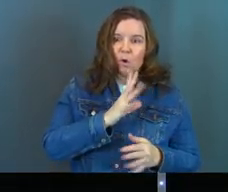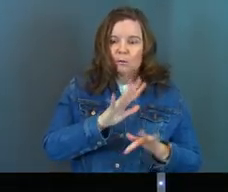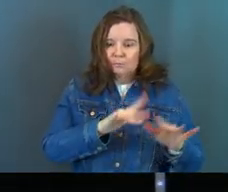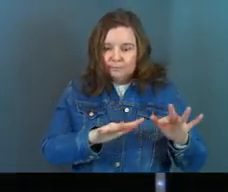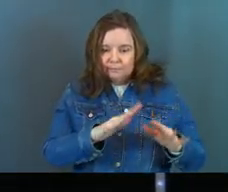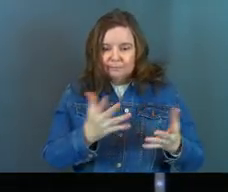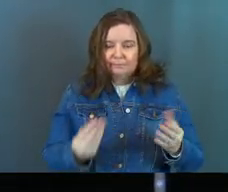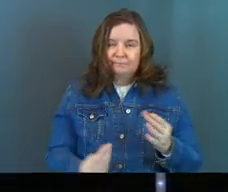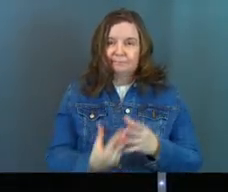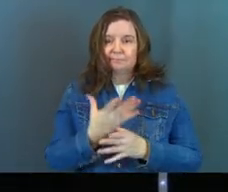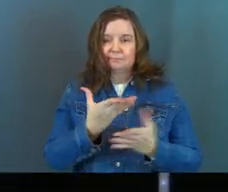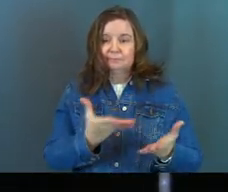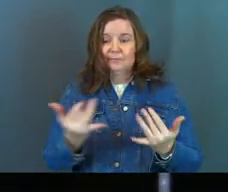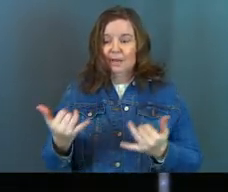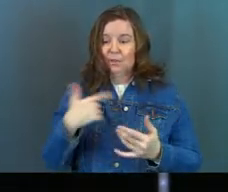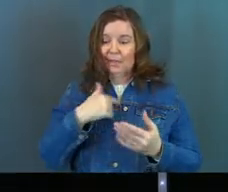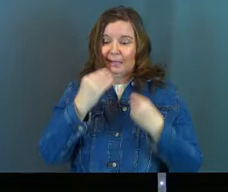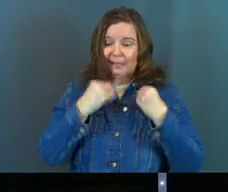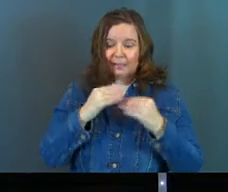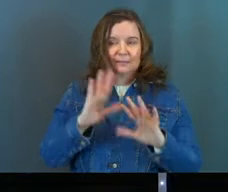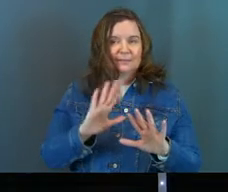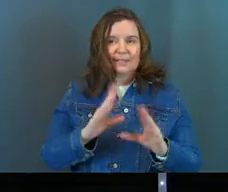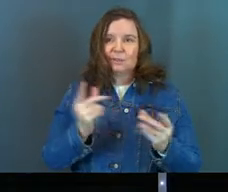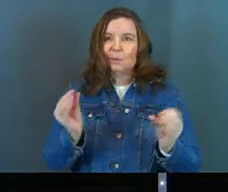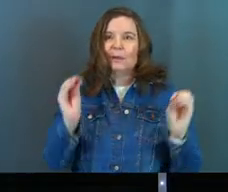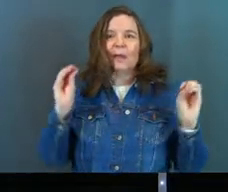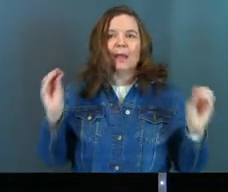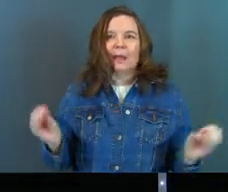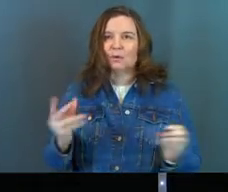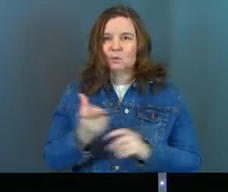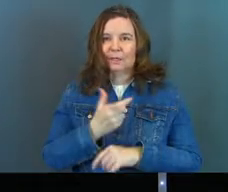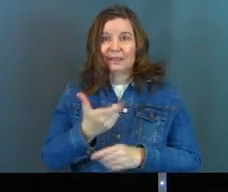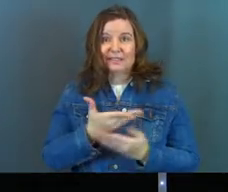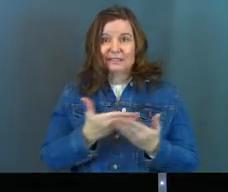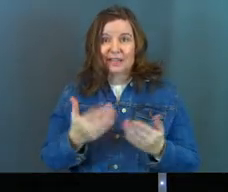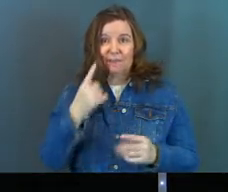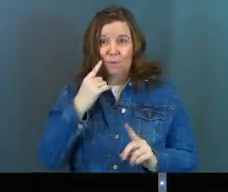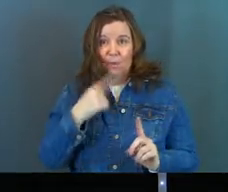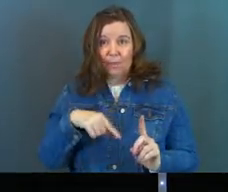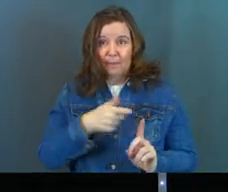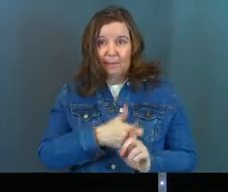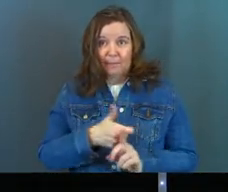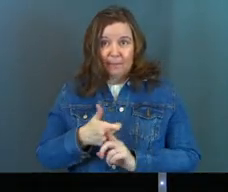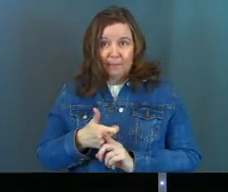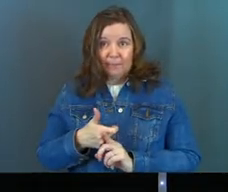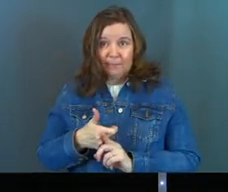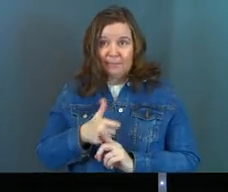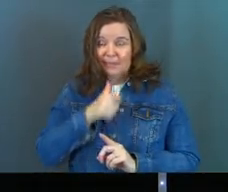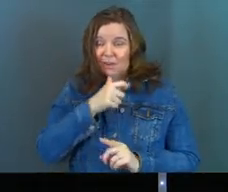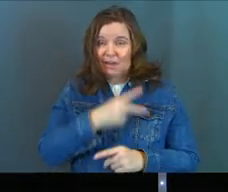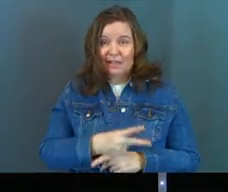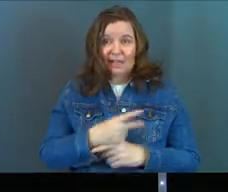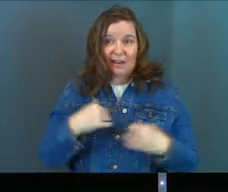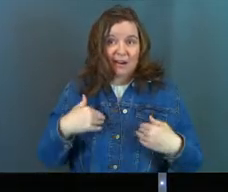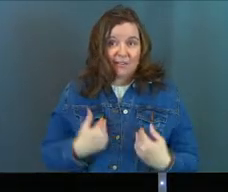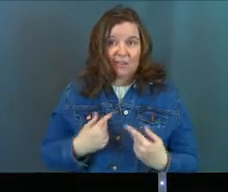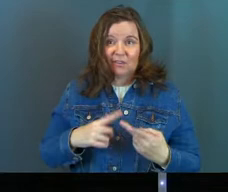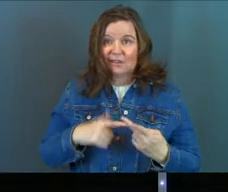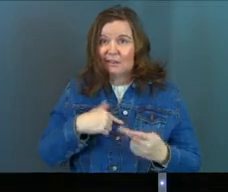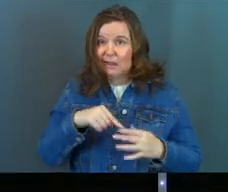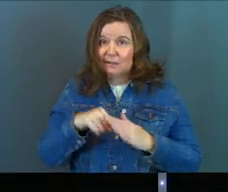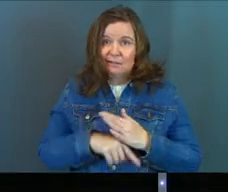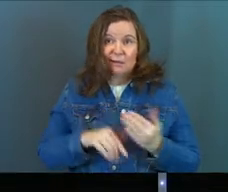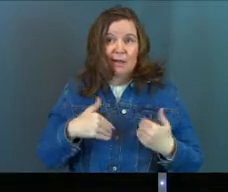and like here it comes to them and now they can eat. They didn't do anything to get this stuff for them. They're not taking care of animals. They're